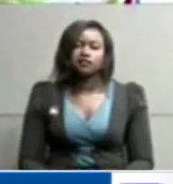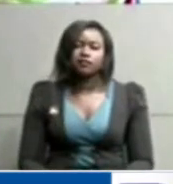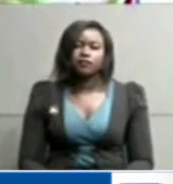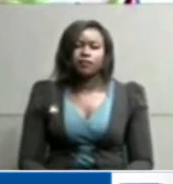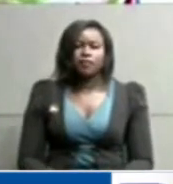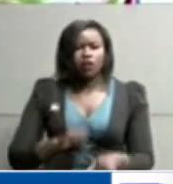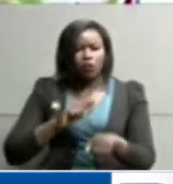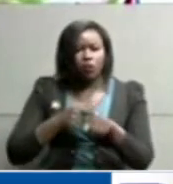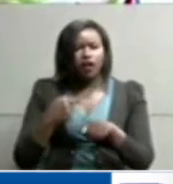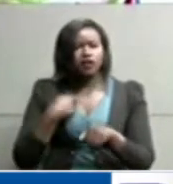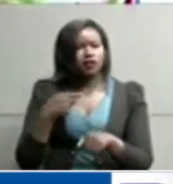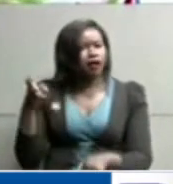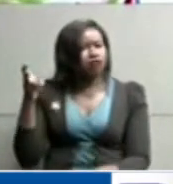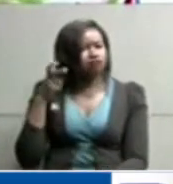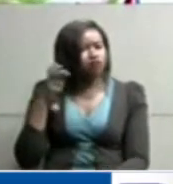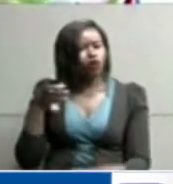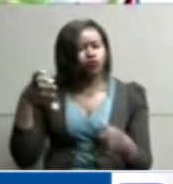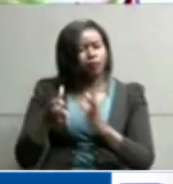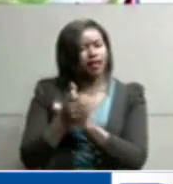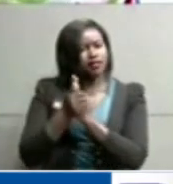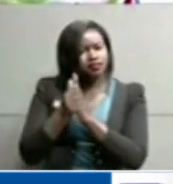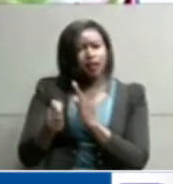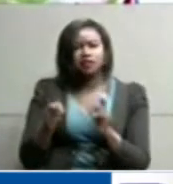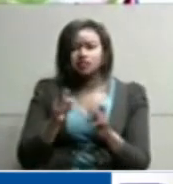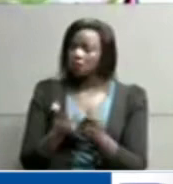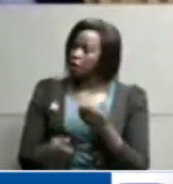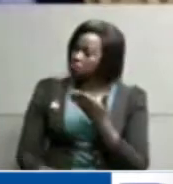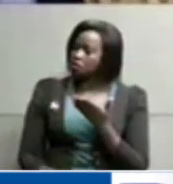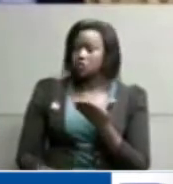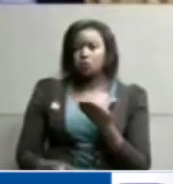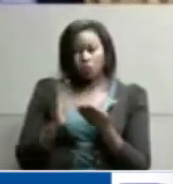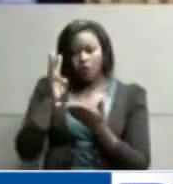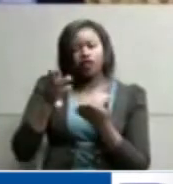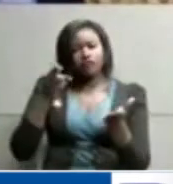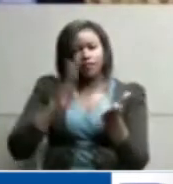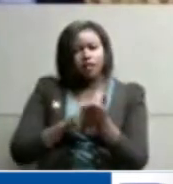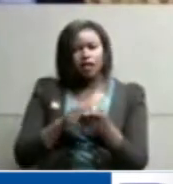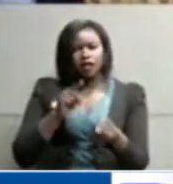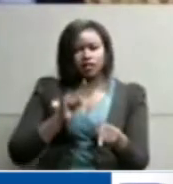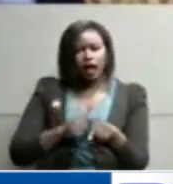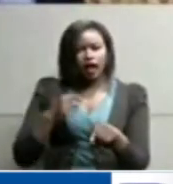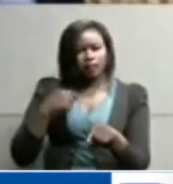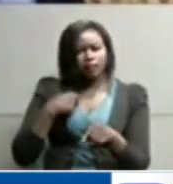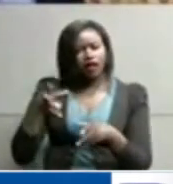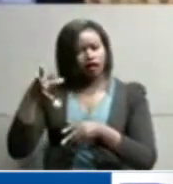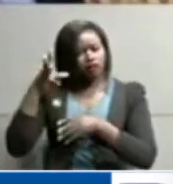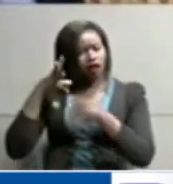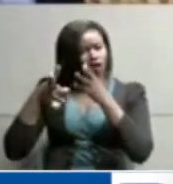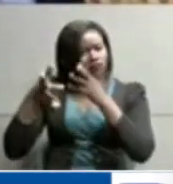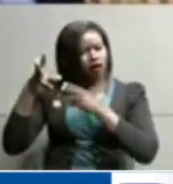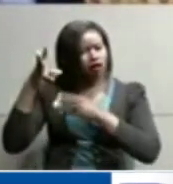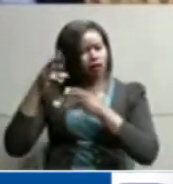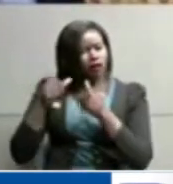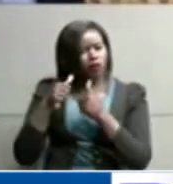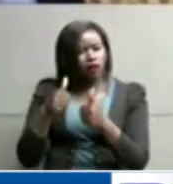When I listen to the experts and they are here, they can repeat. When I listen carefully, because that's